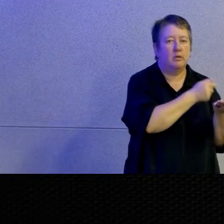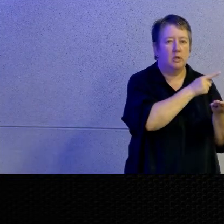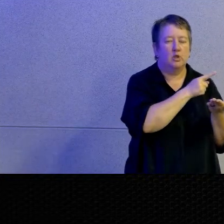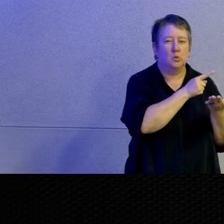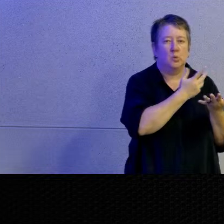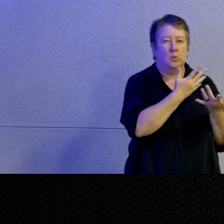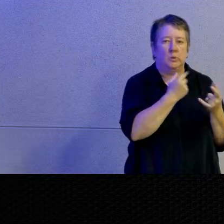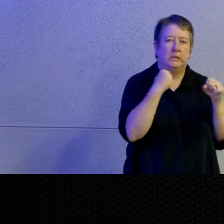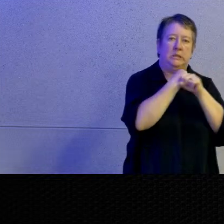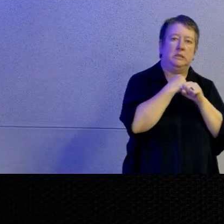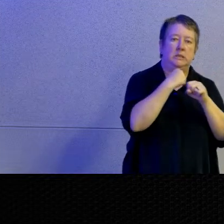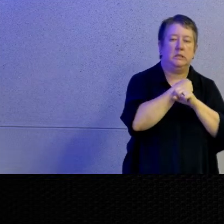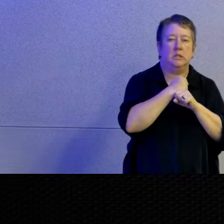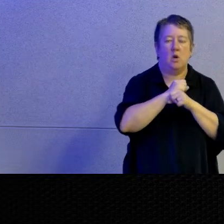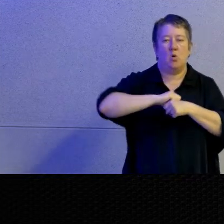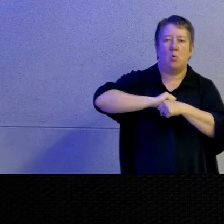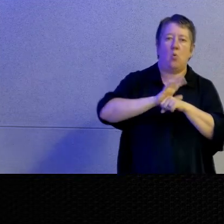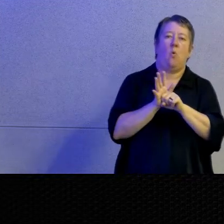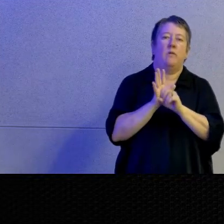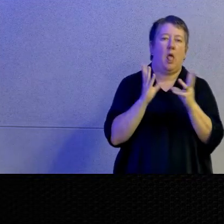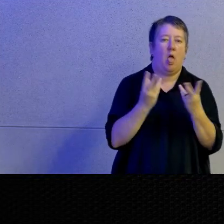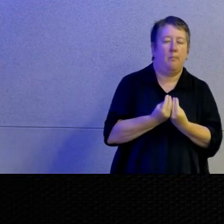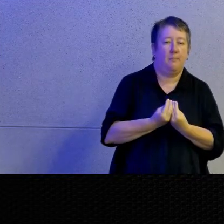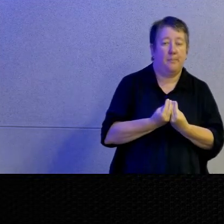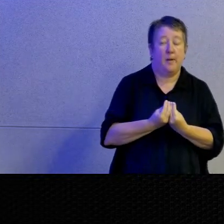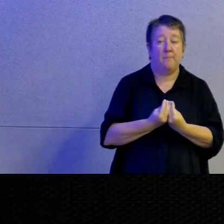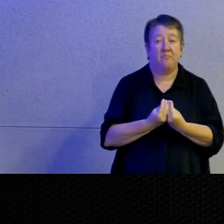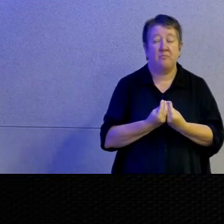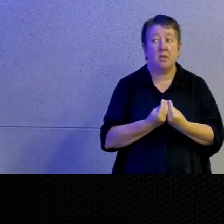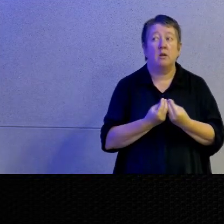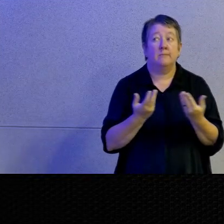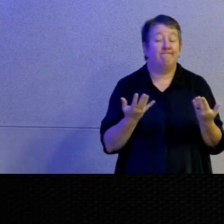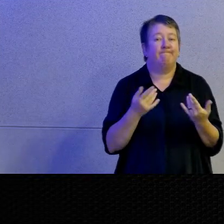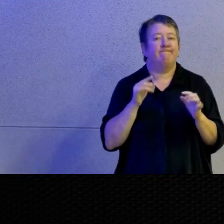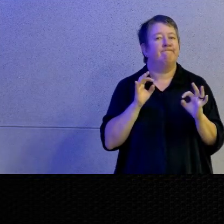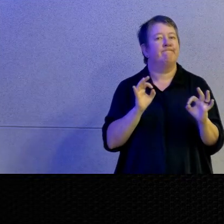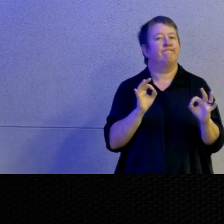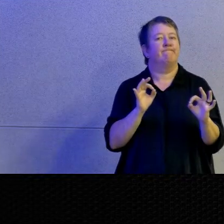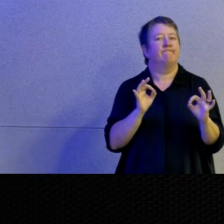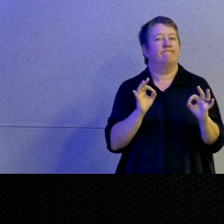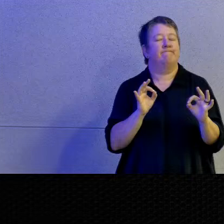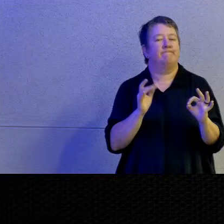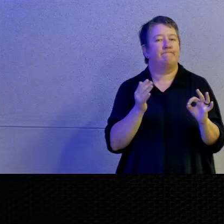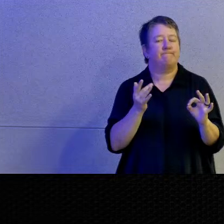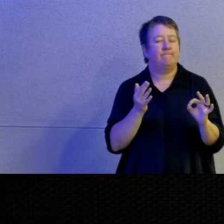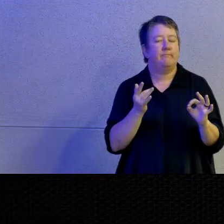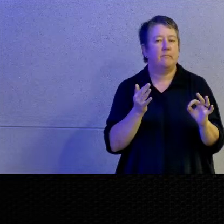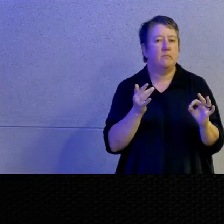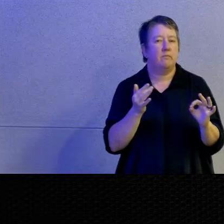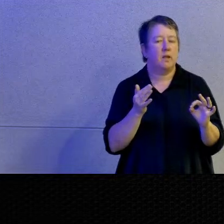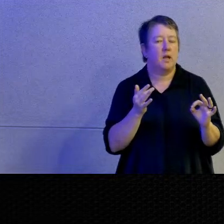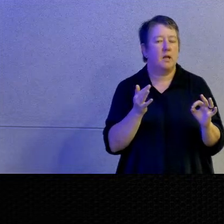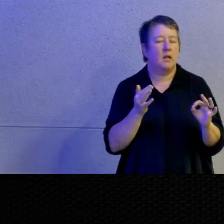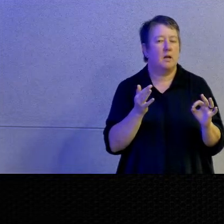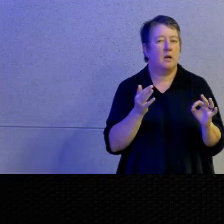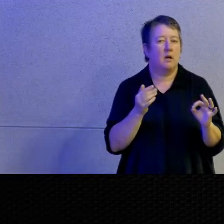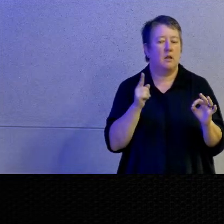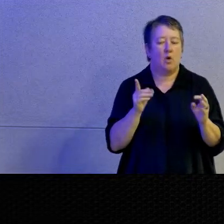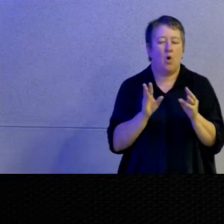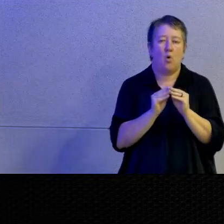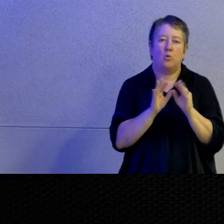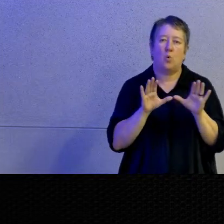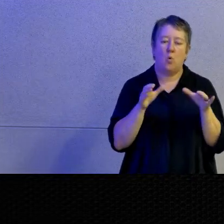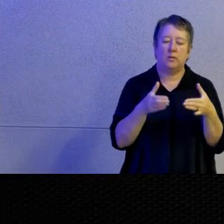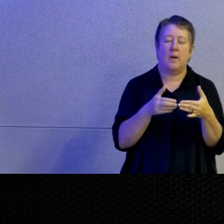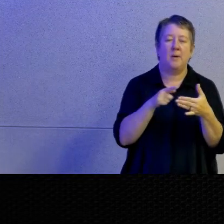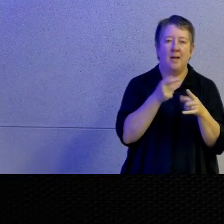the pandemic. And this is really the impact of this consortium,